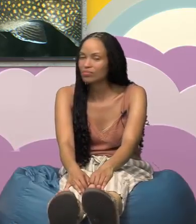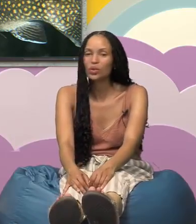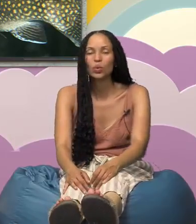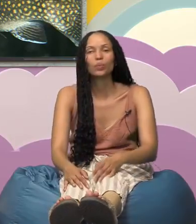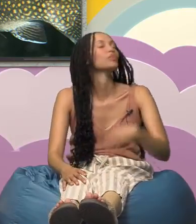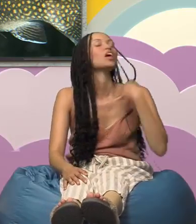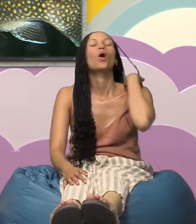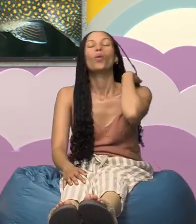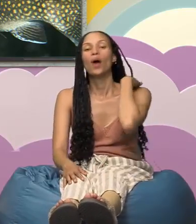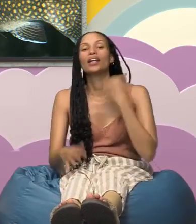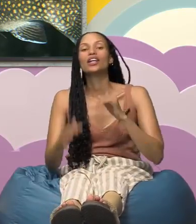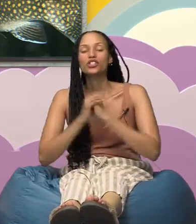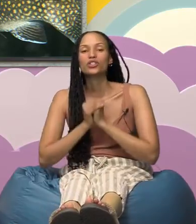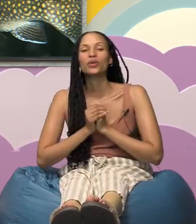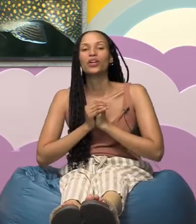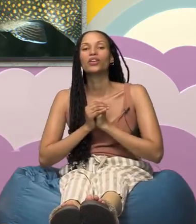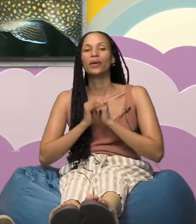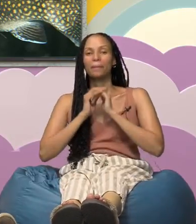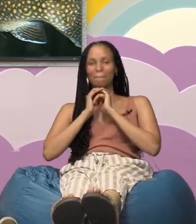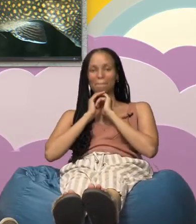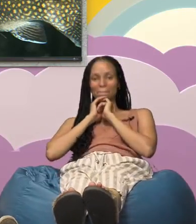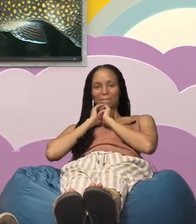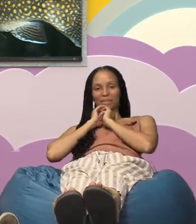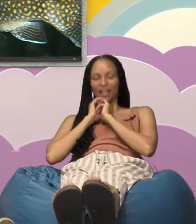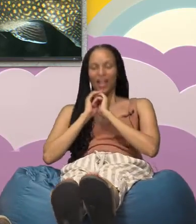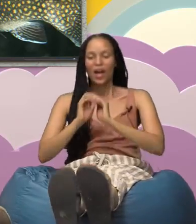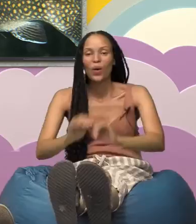Okay. Cool. 1, 2, 3.